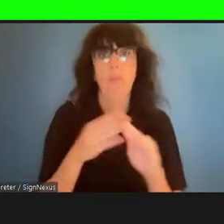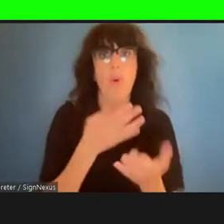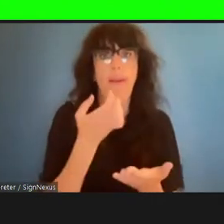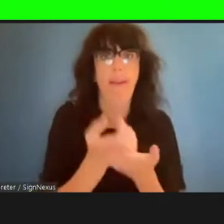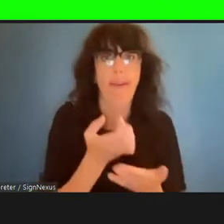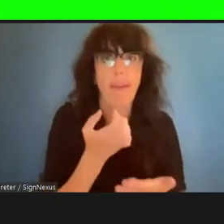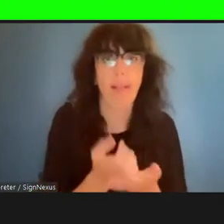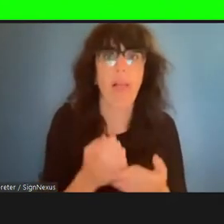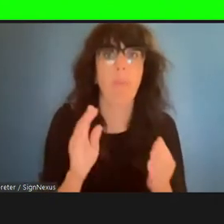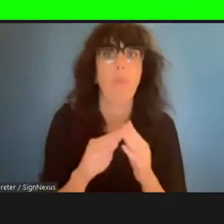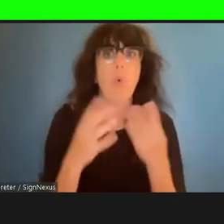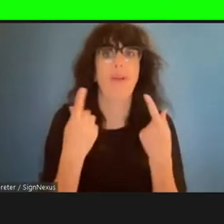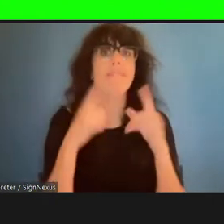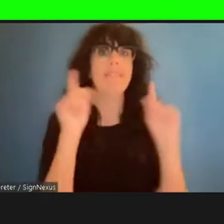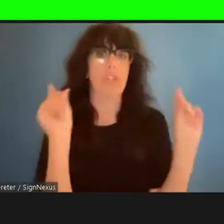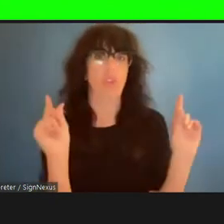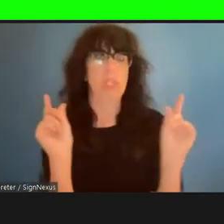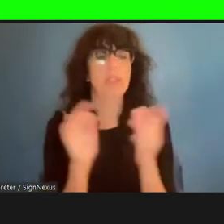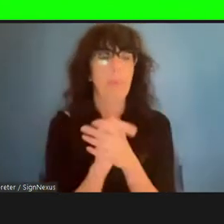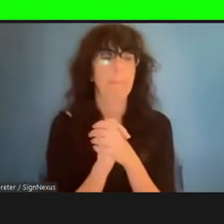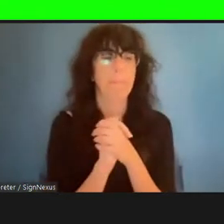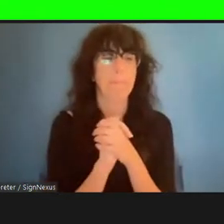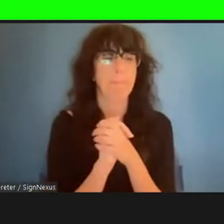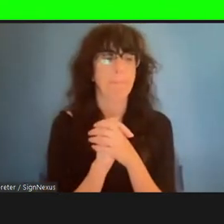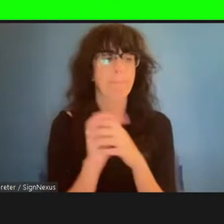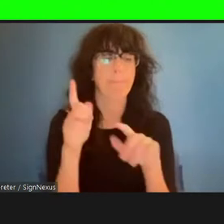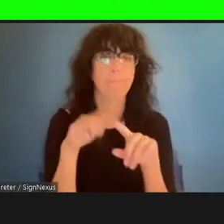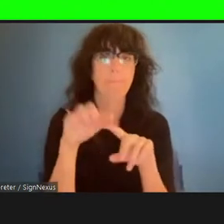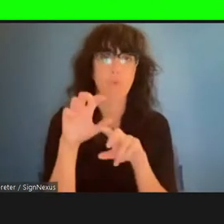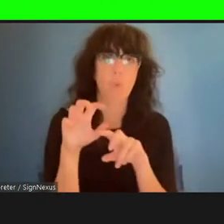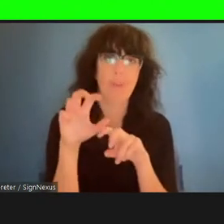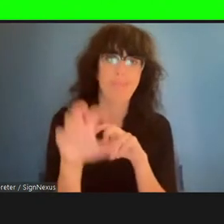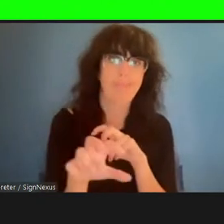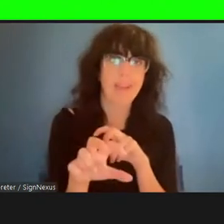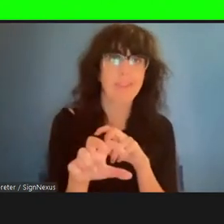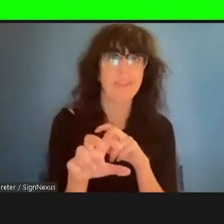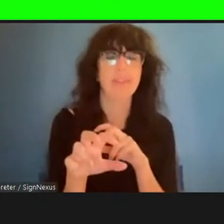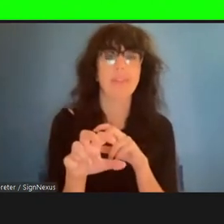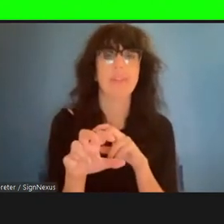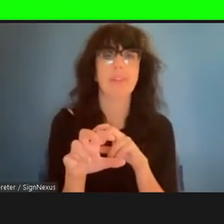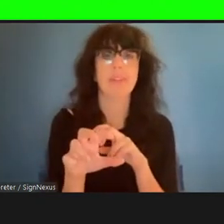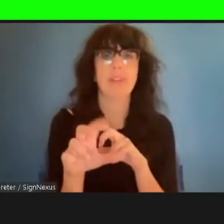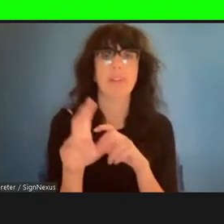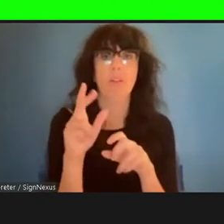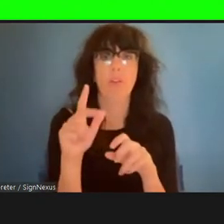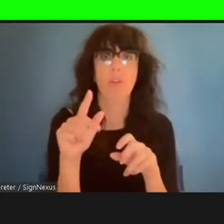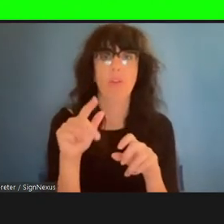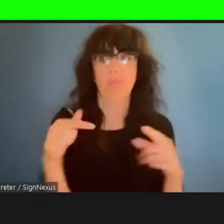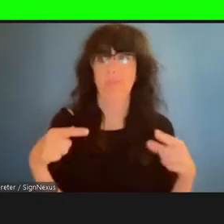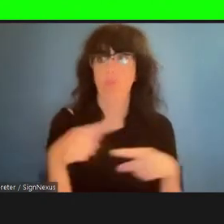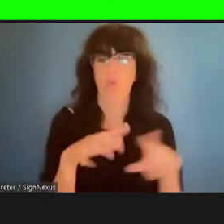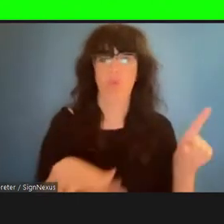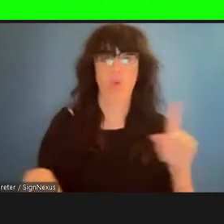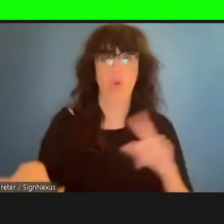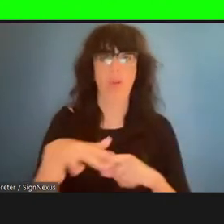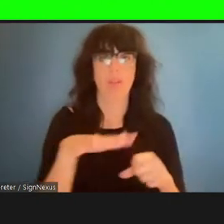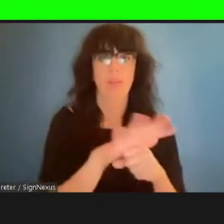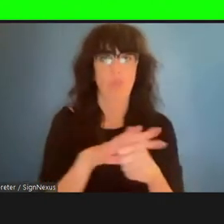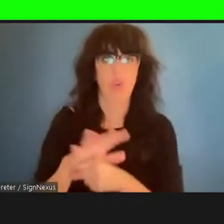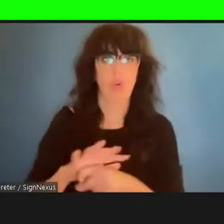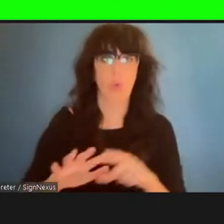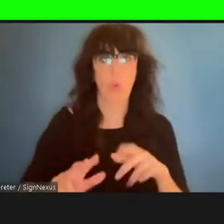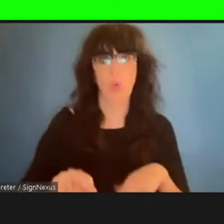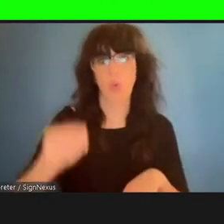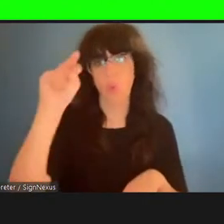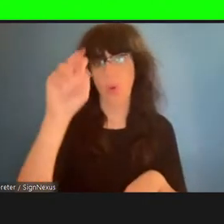more efficiently and to invest in across borough and north to south as a long